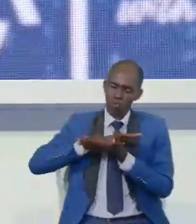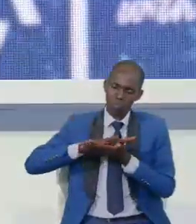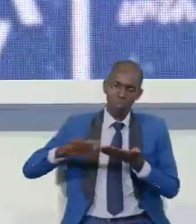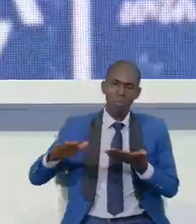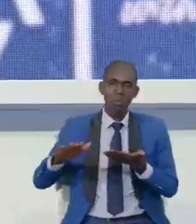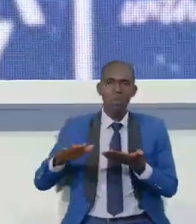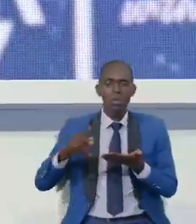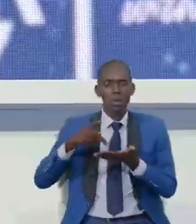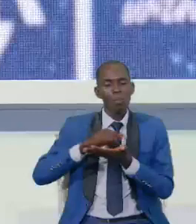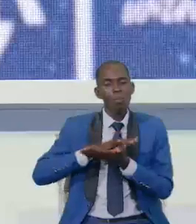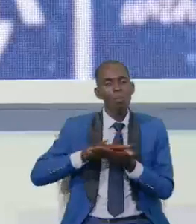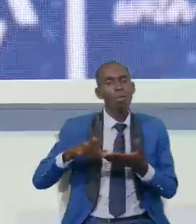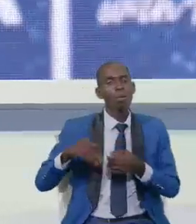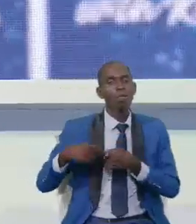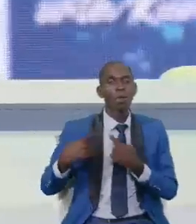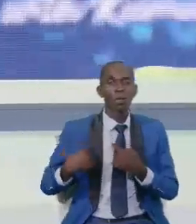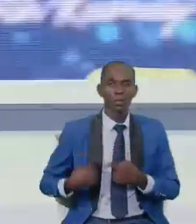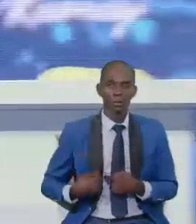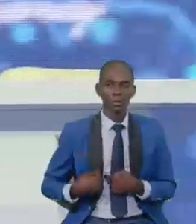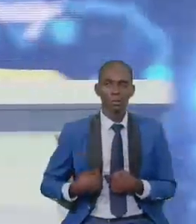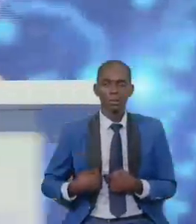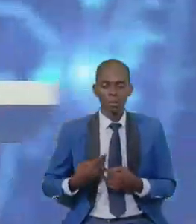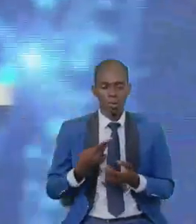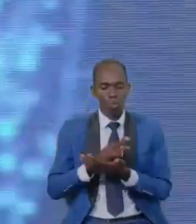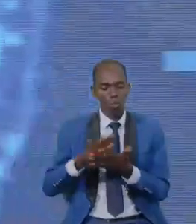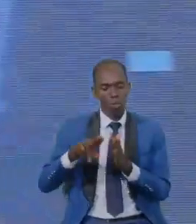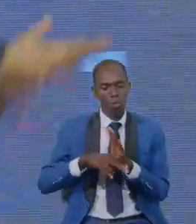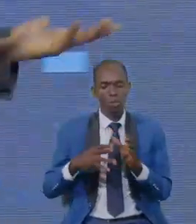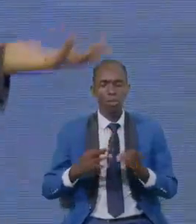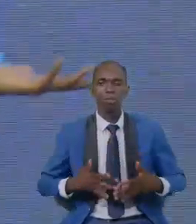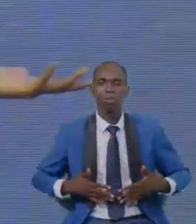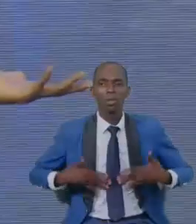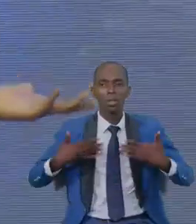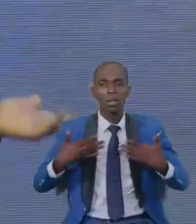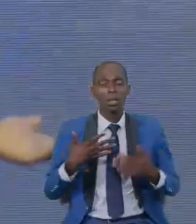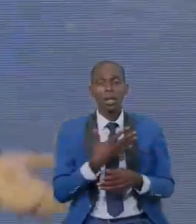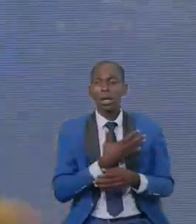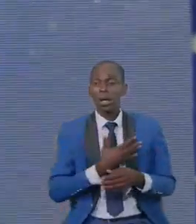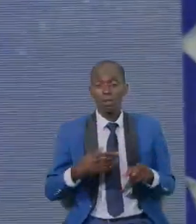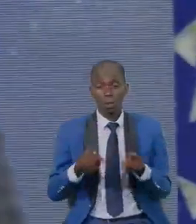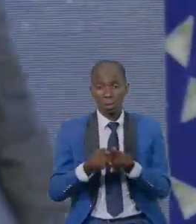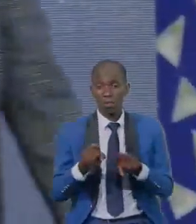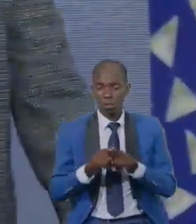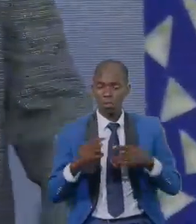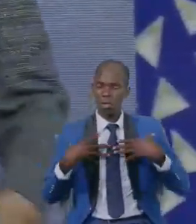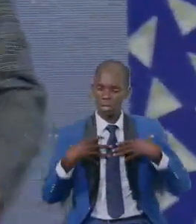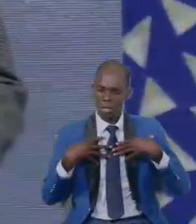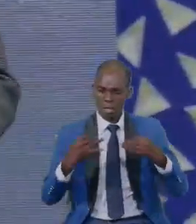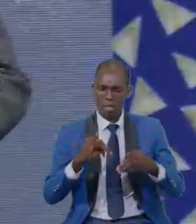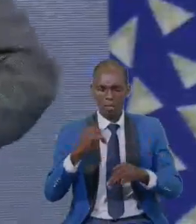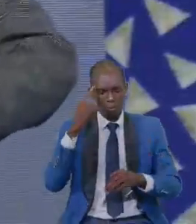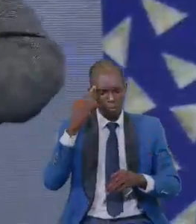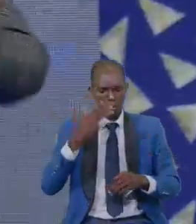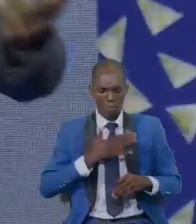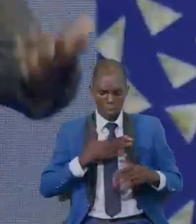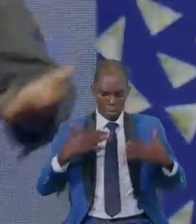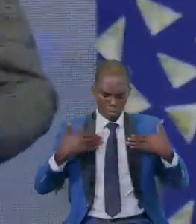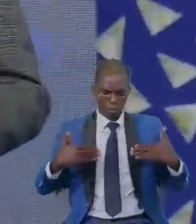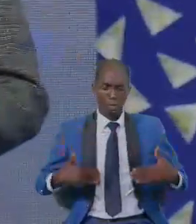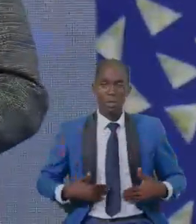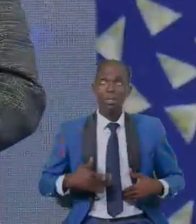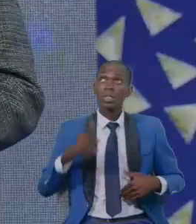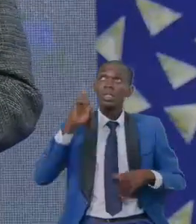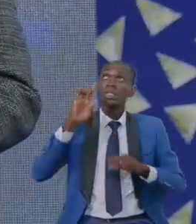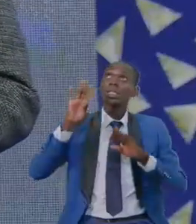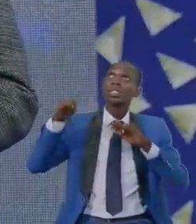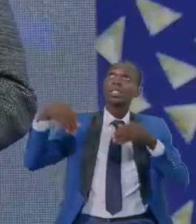Purity of heart, holiness of life, and of course healing for my body. He gave me